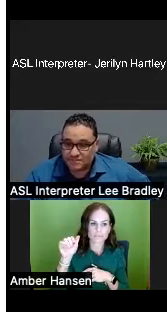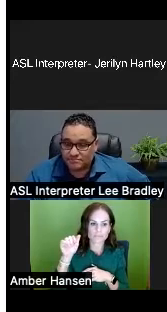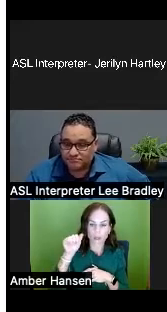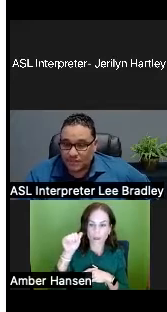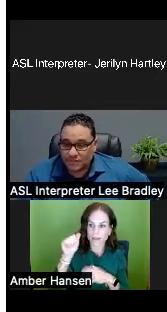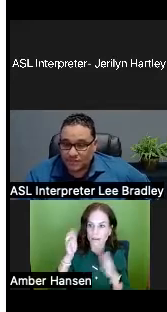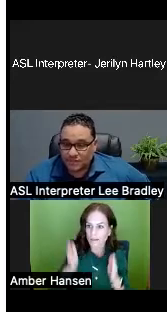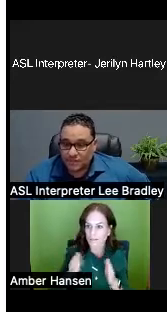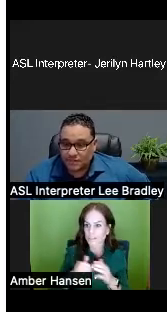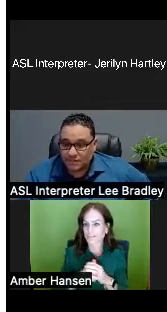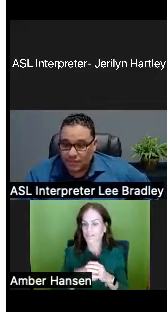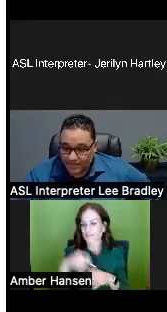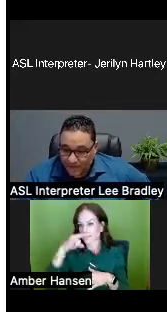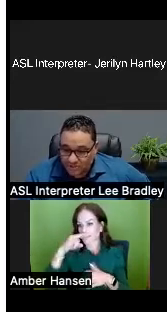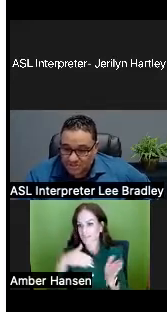as